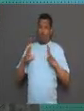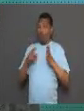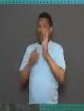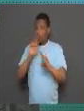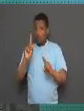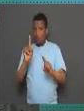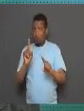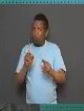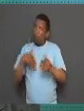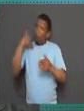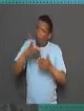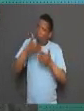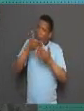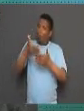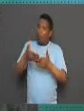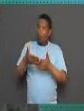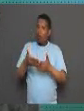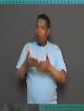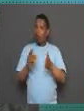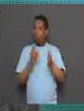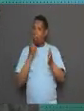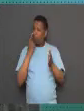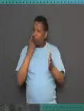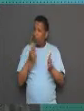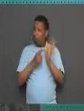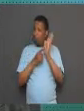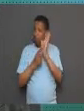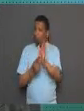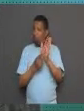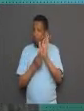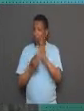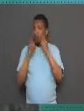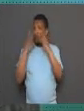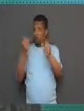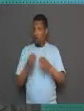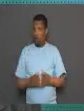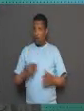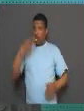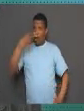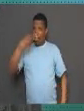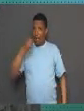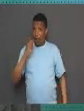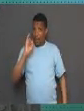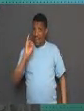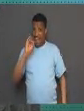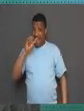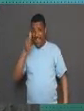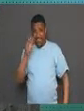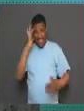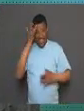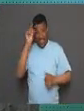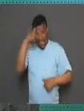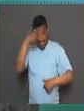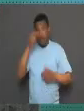Sooner or later, though, the symptoms manifest into AIDS, and the